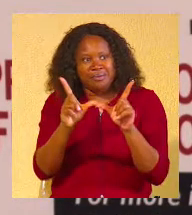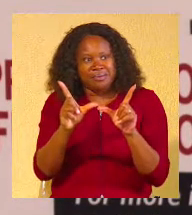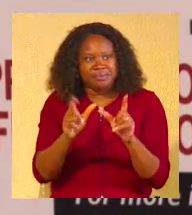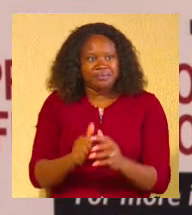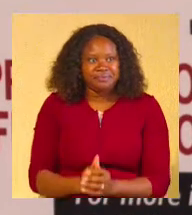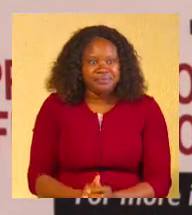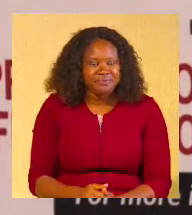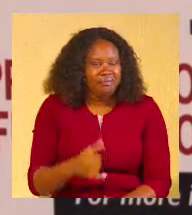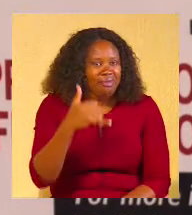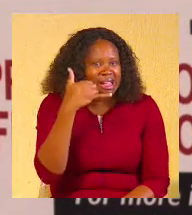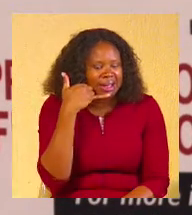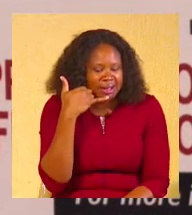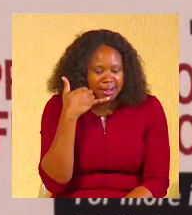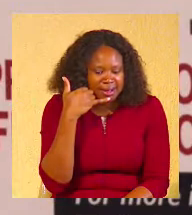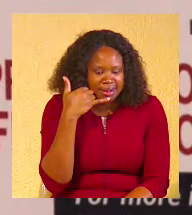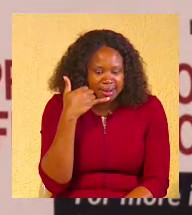Marvin?